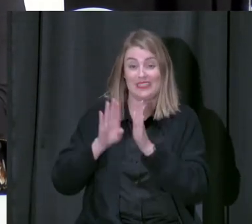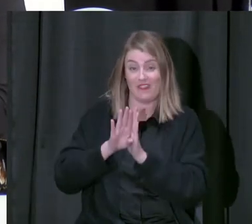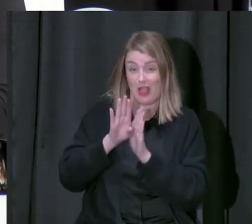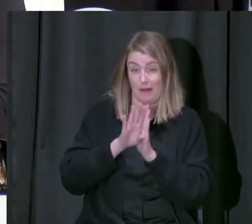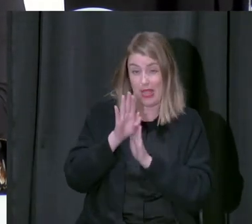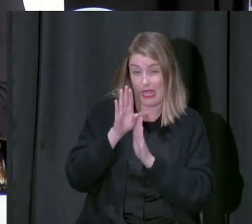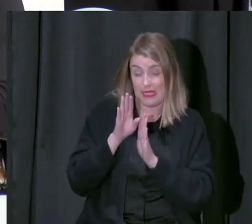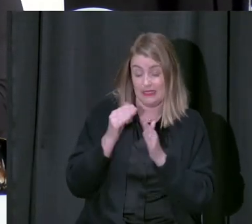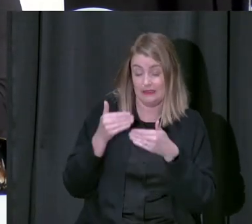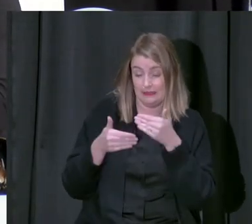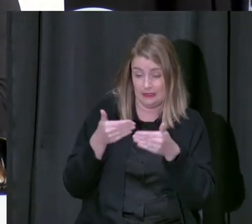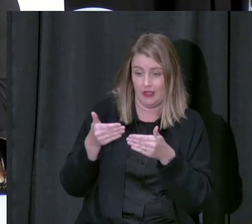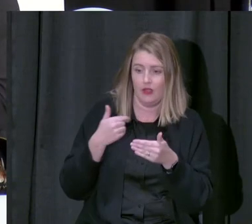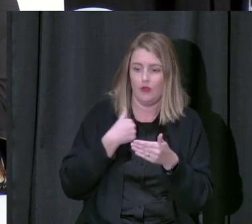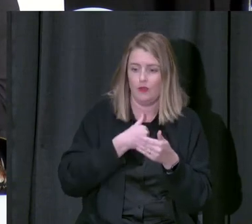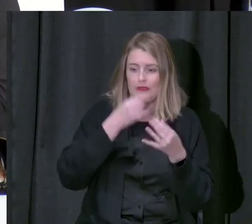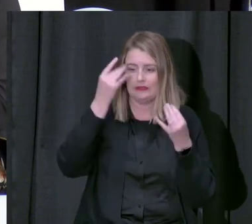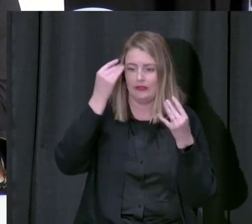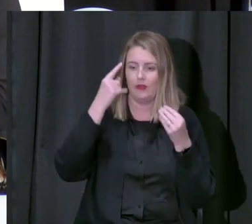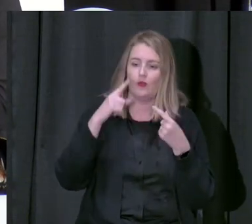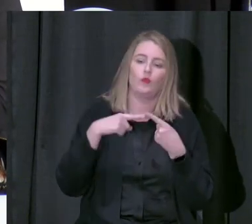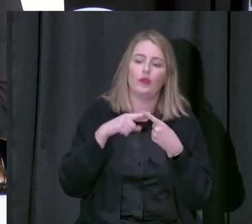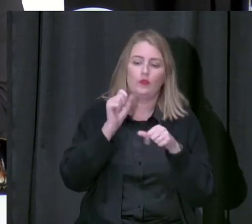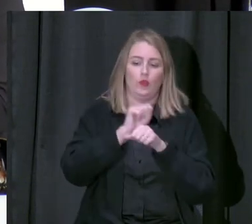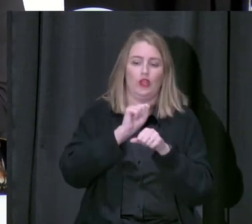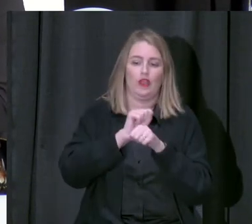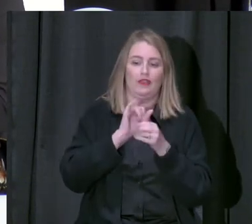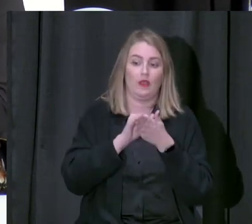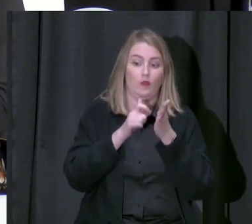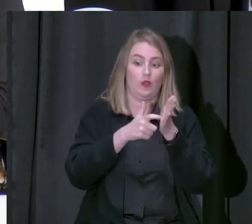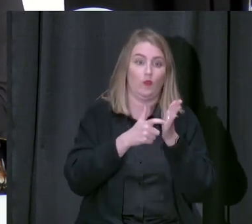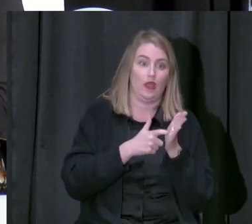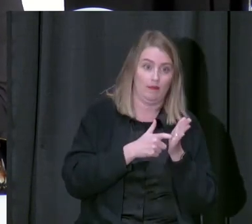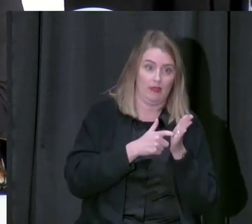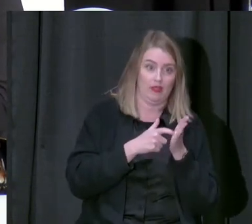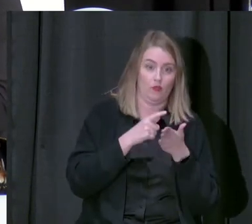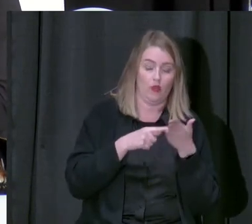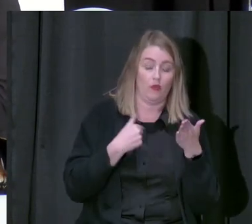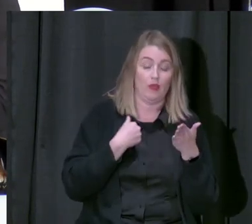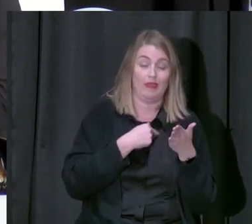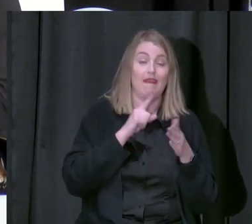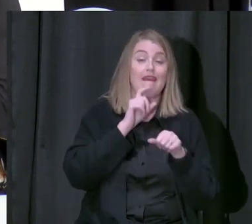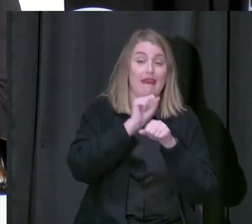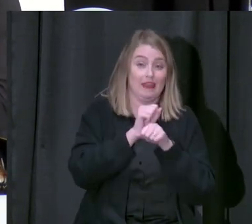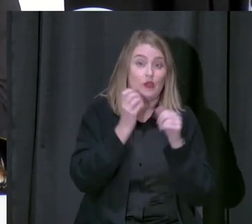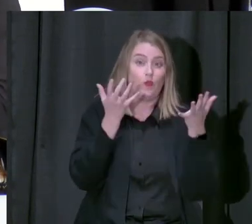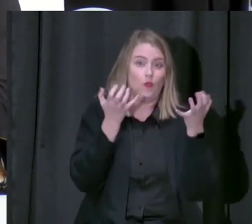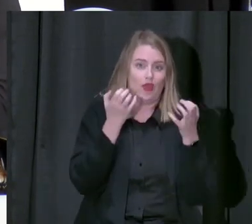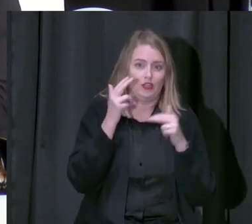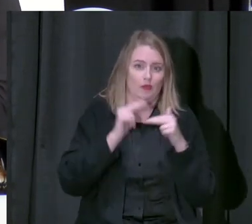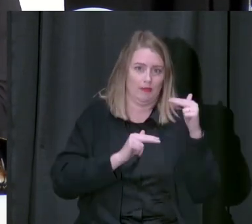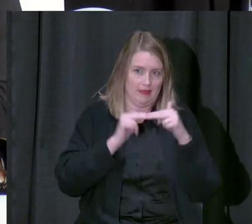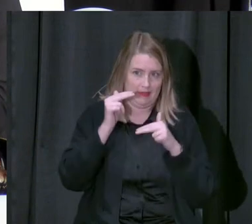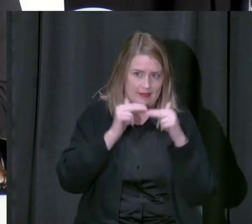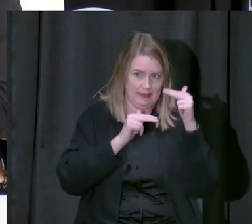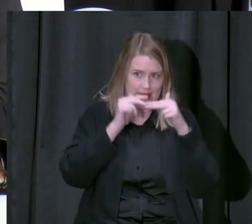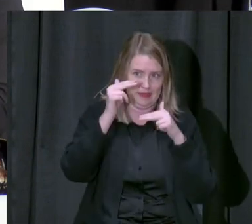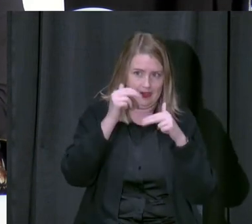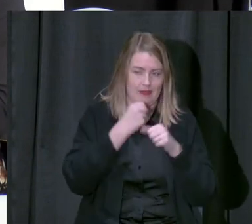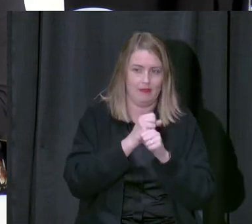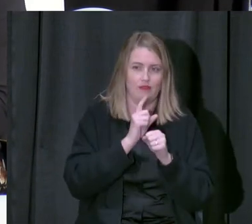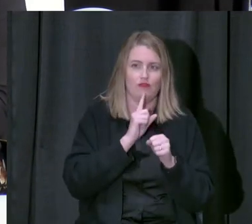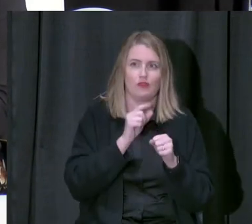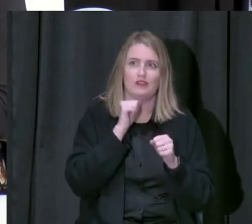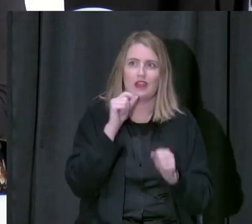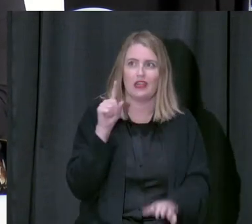development, you know, we think about when we're working on the requirements and of what we actually want to build, making sure that, you know, we're